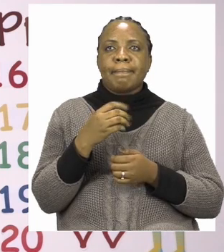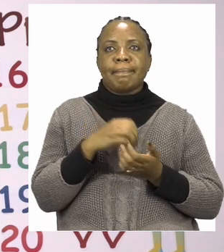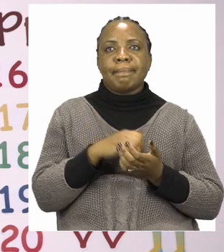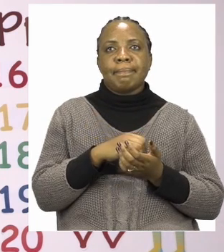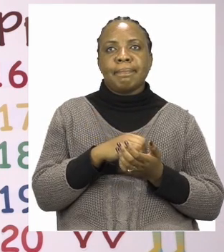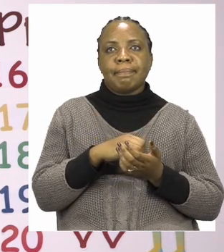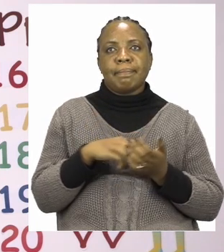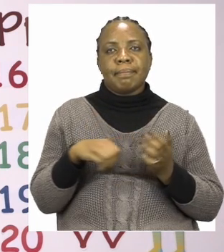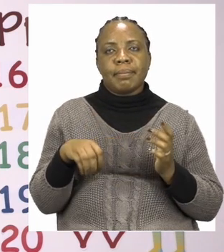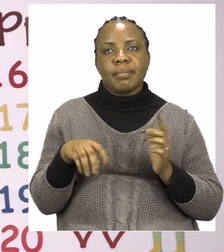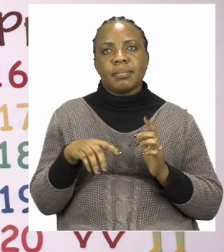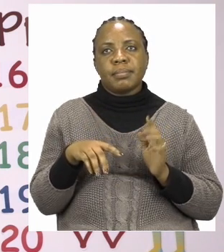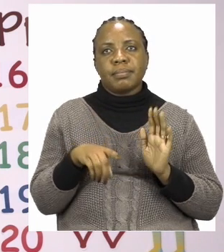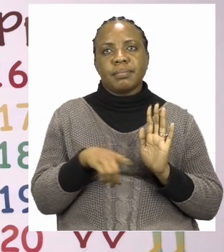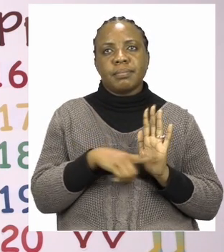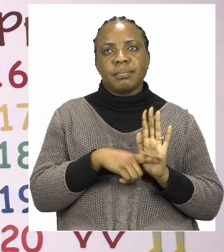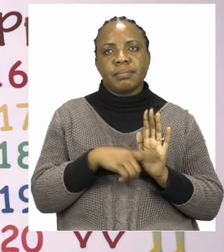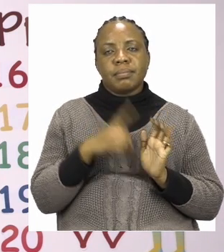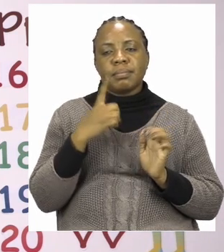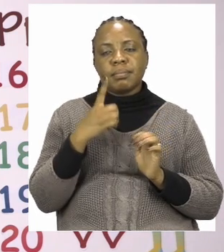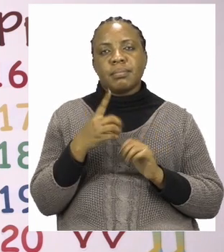minus 16.